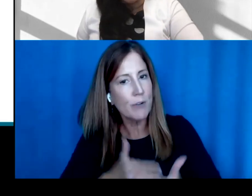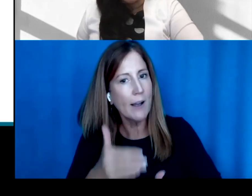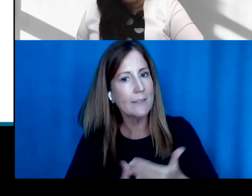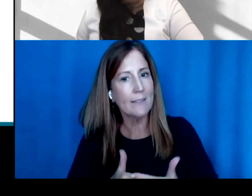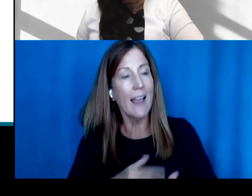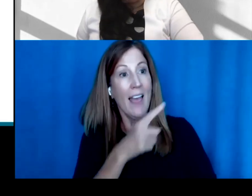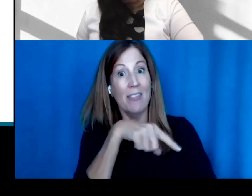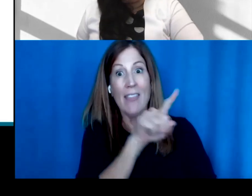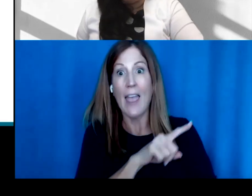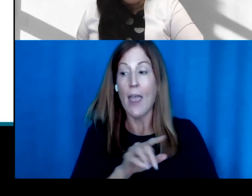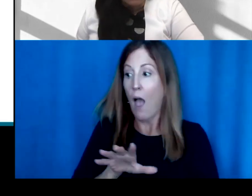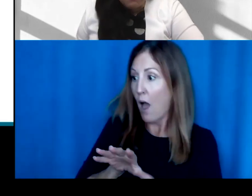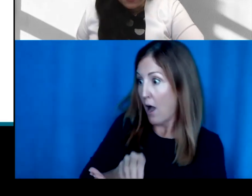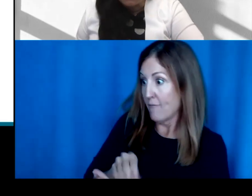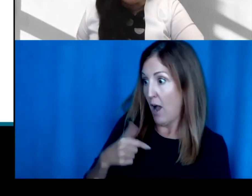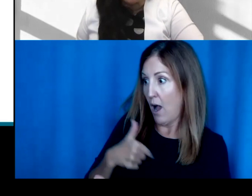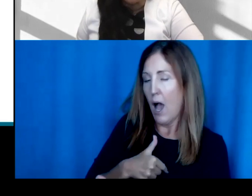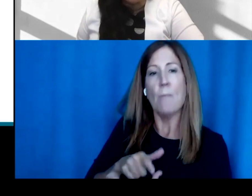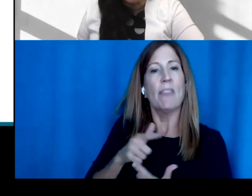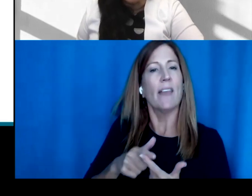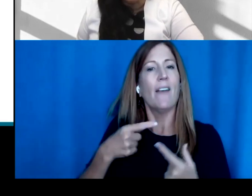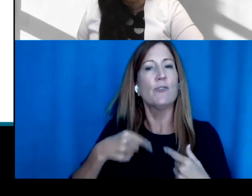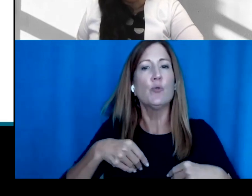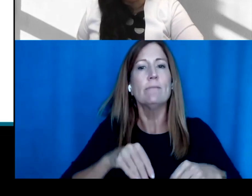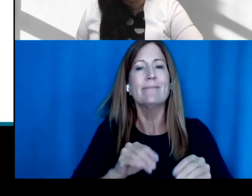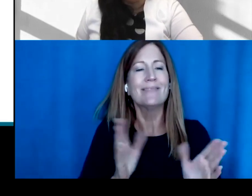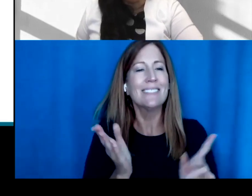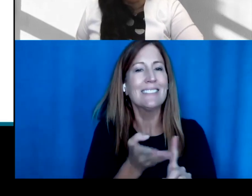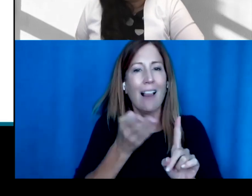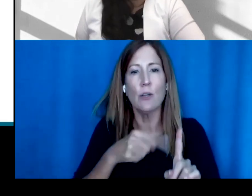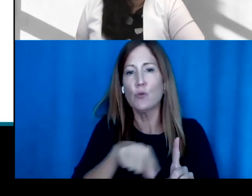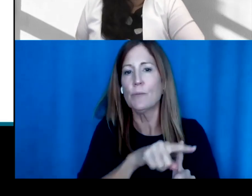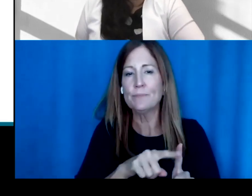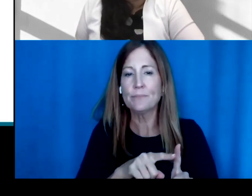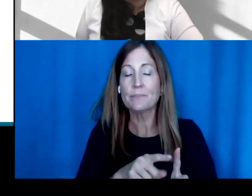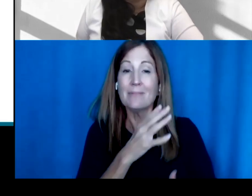right? Like anybody else, they want to know, are there guarantees?